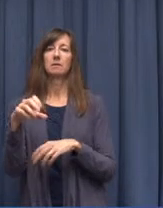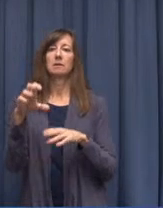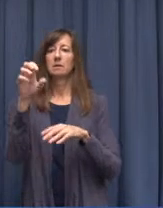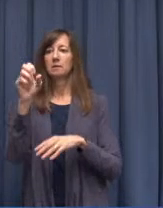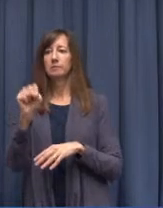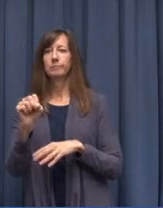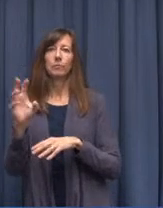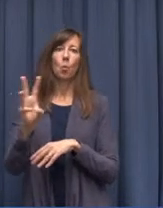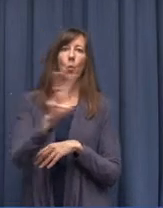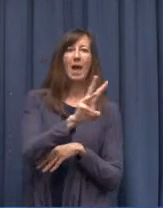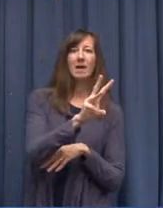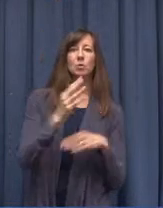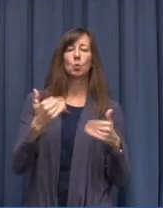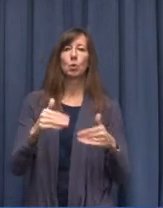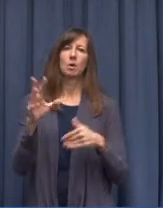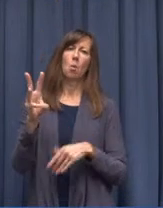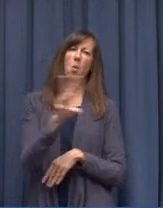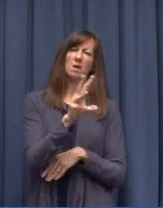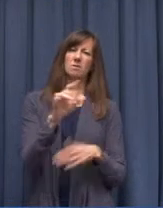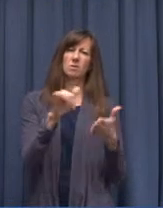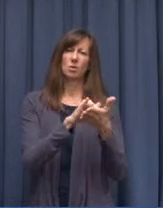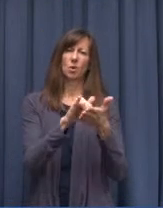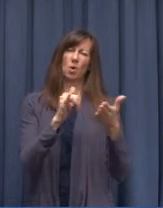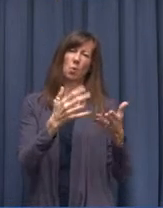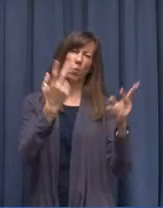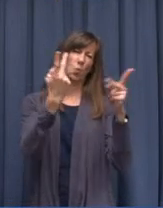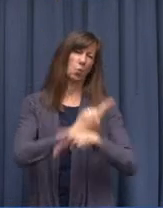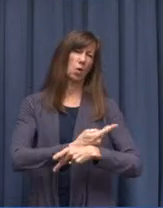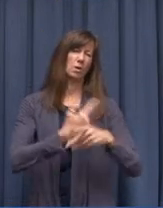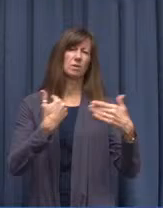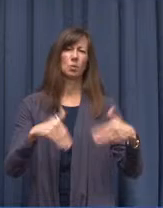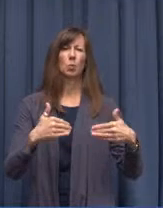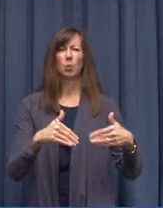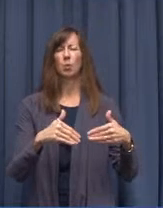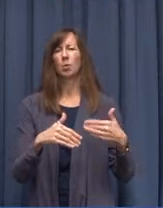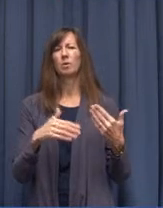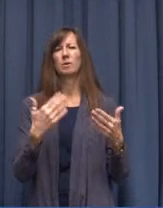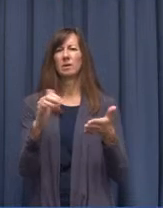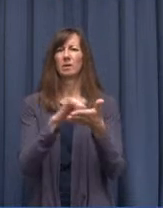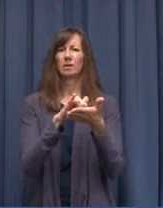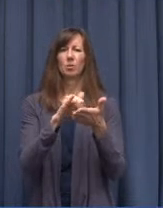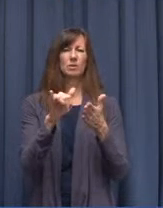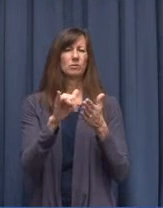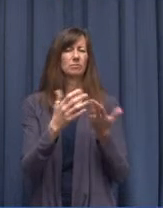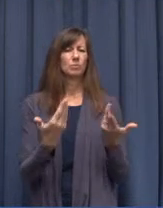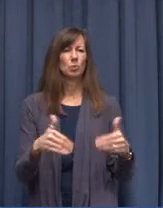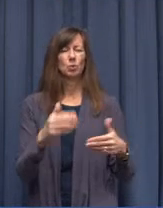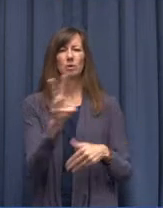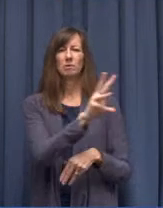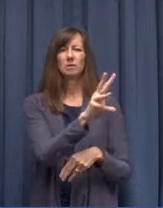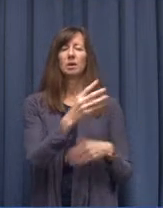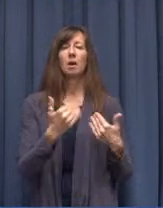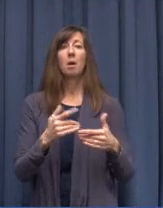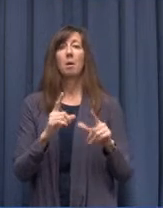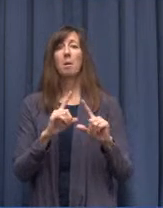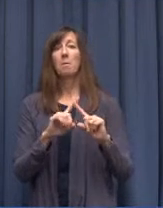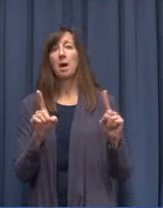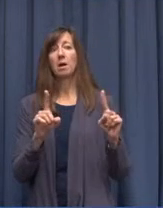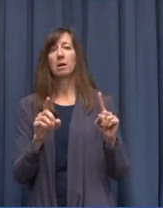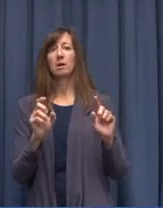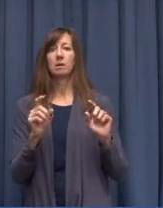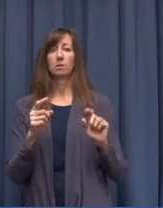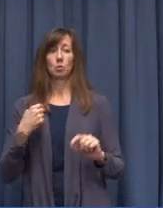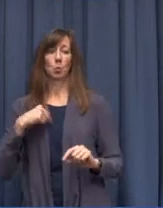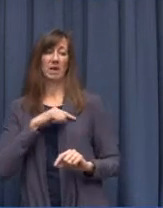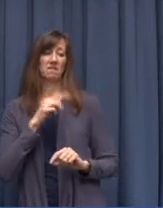York are significantly worse. It would be easy to see that and say, okay, we're okay. But what